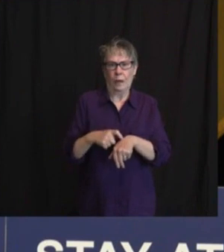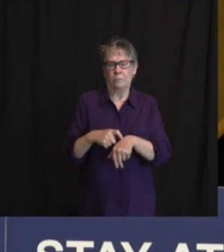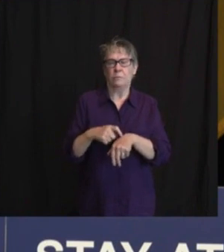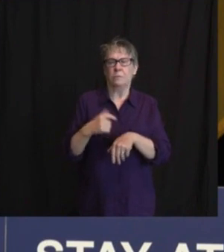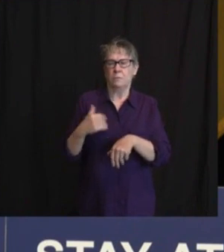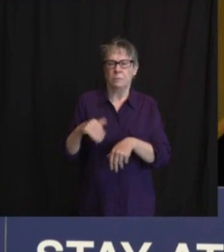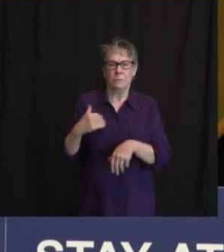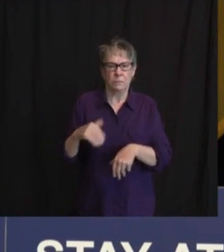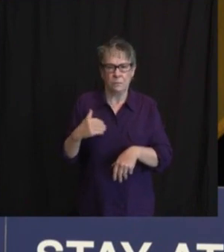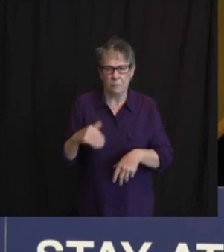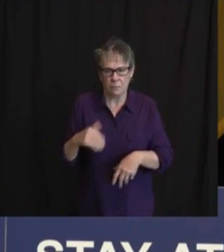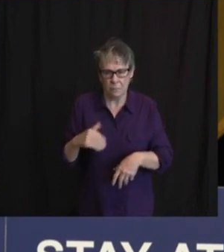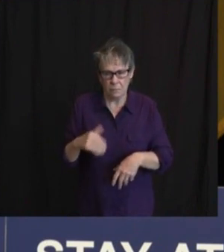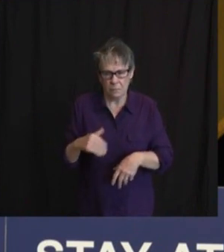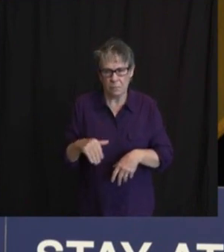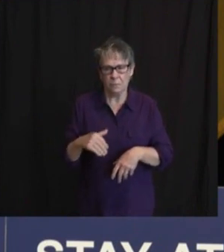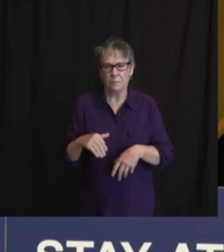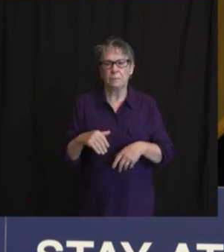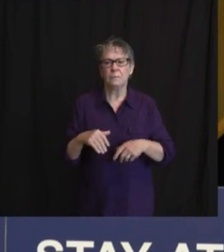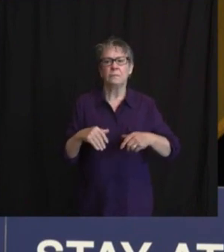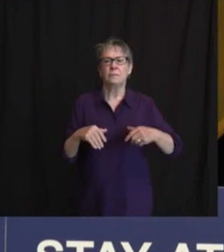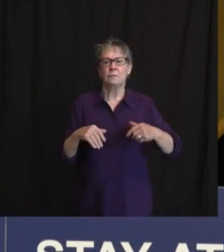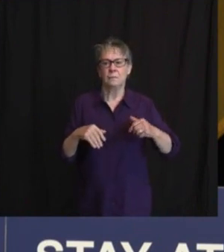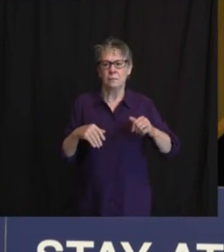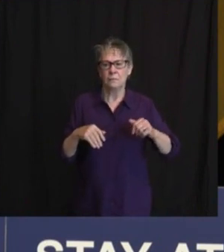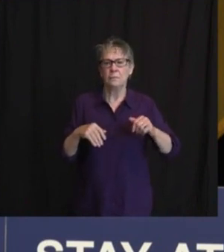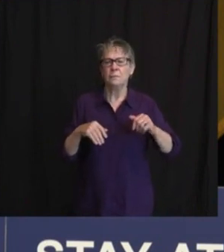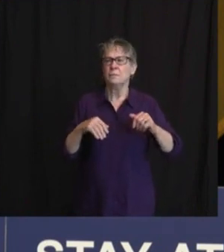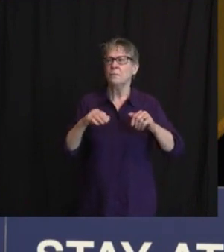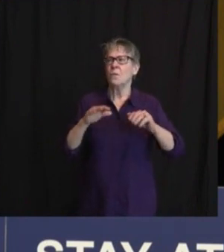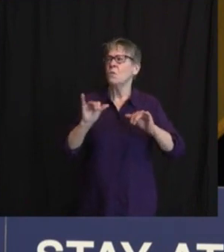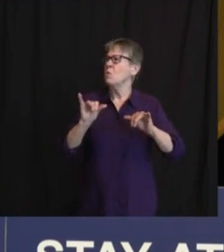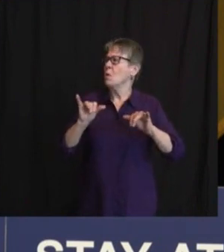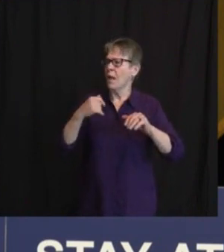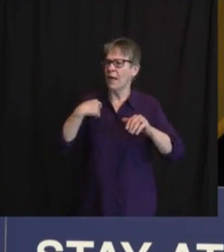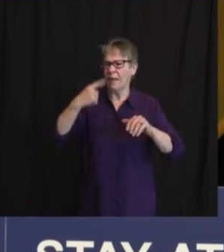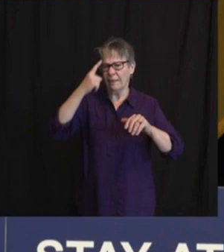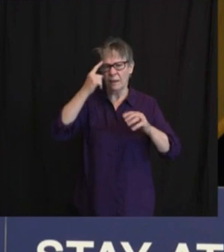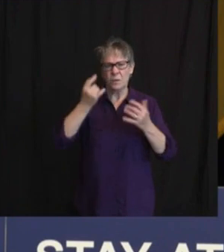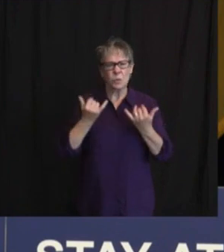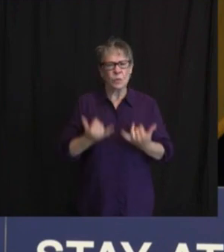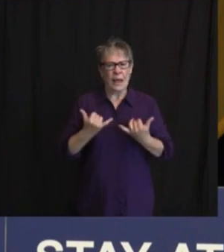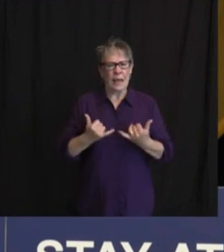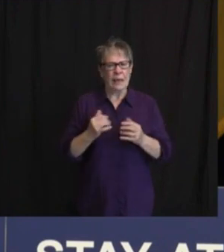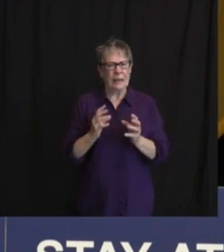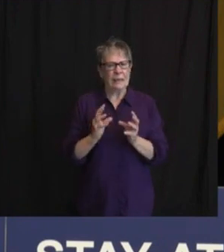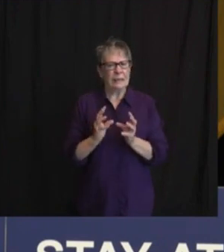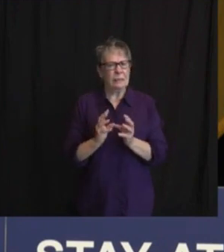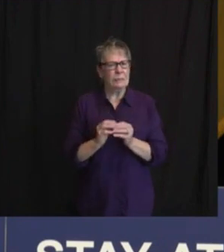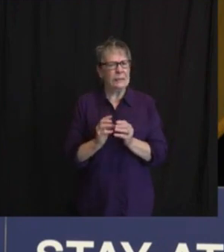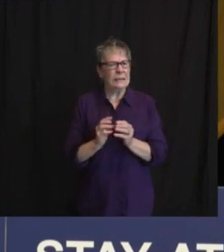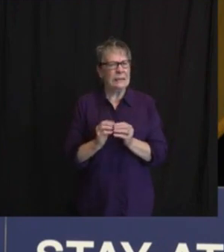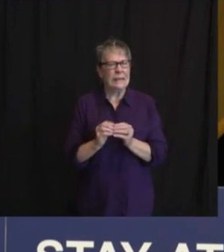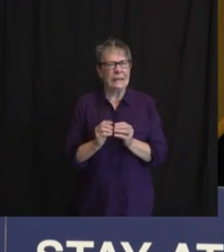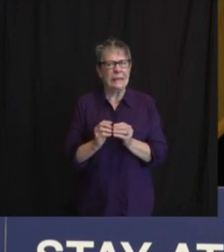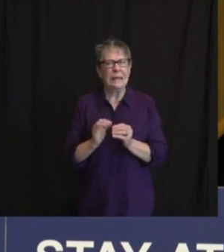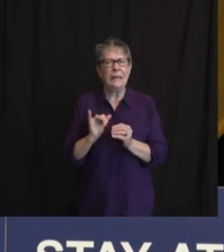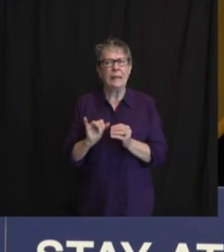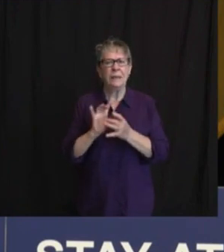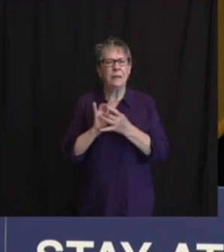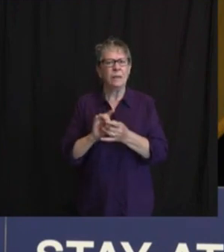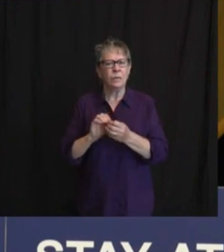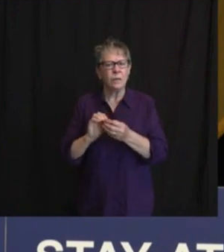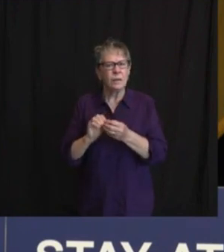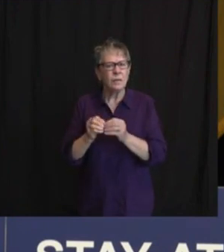sharing, in fact, I think we have a meeting today, the algorithm for testing and making sure that all